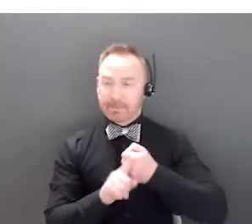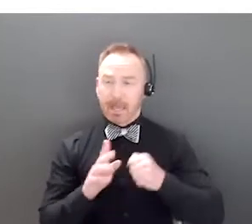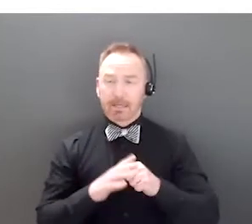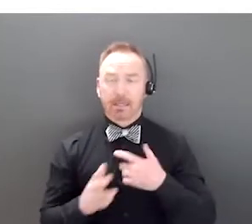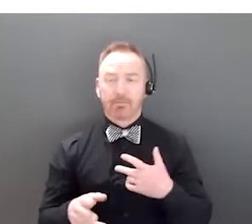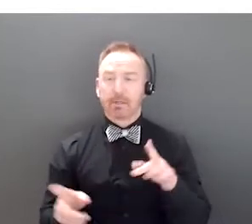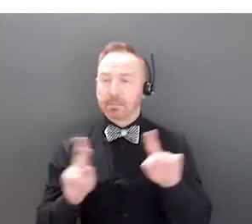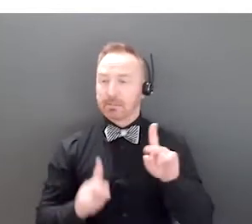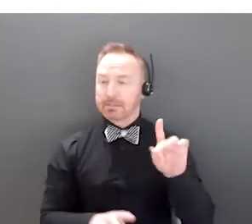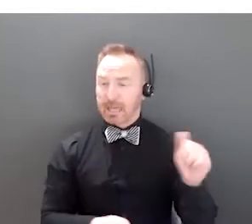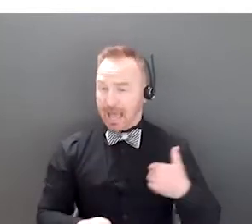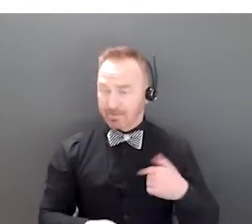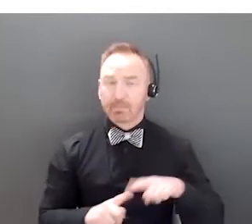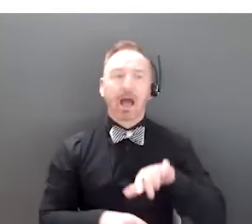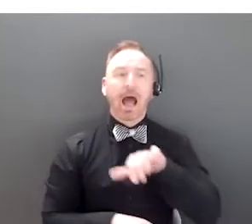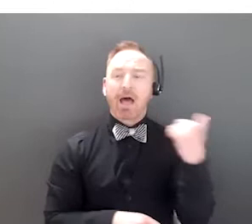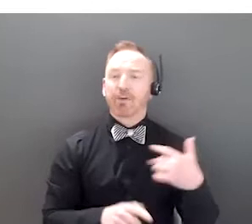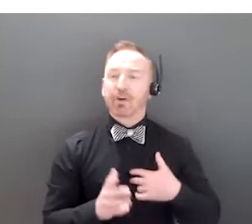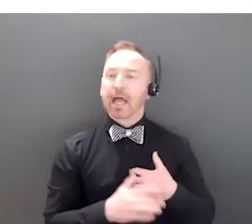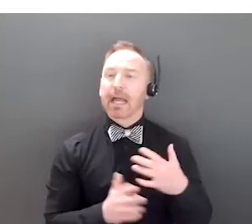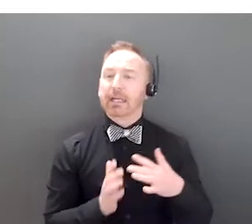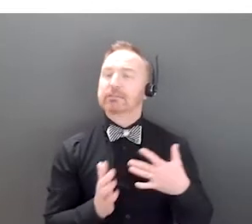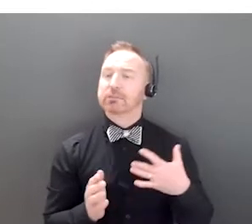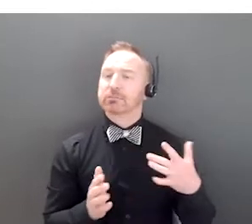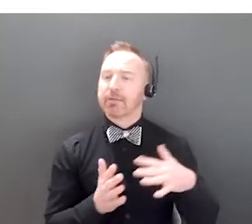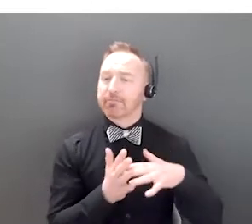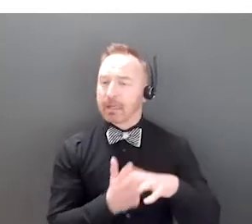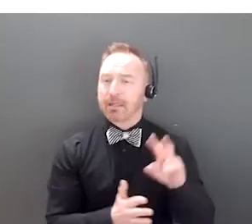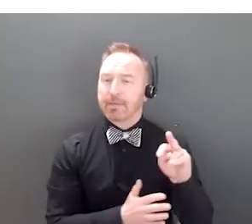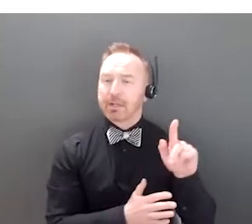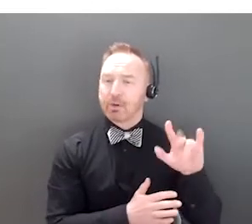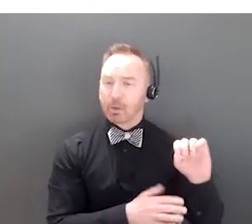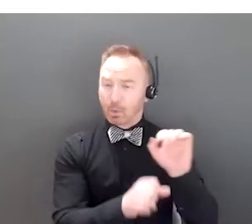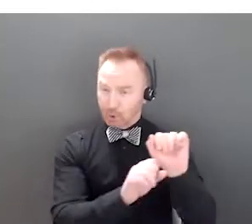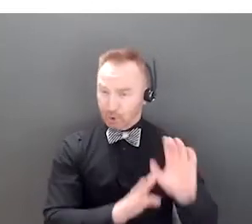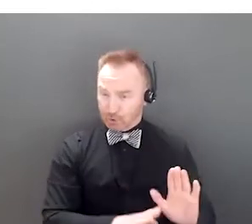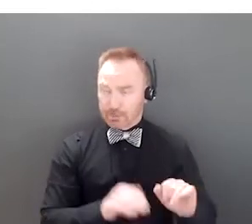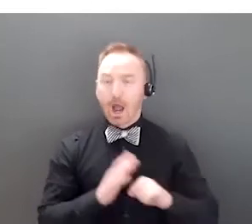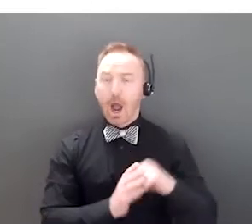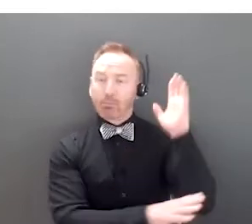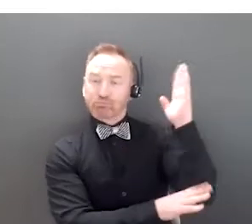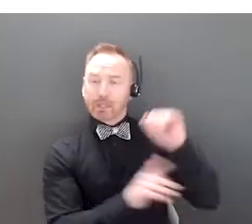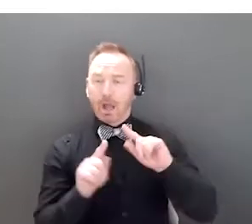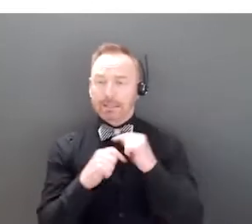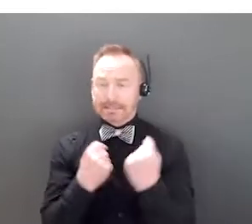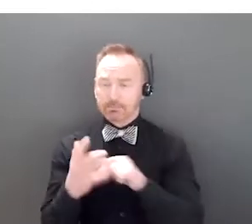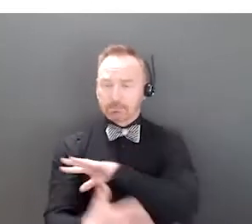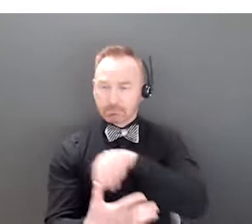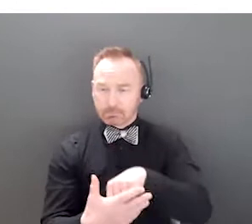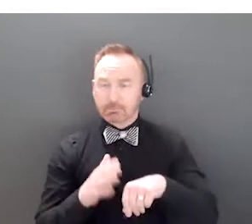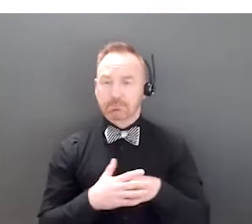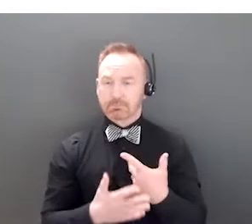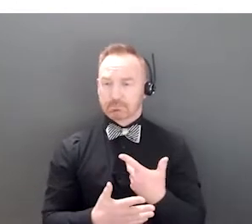as other vulnerable workers. And so we're going to be providing a presentation on the program of research that our team has been engaged in over the